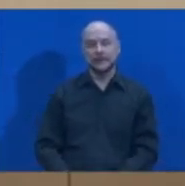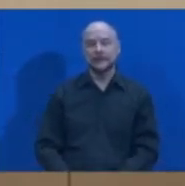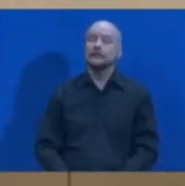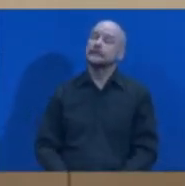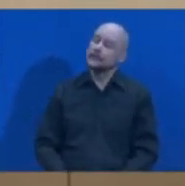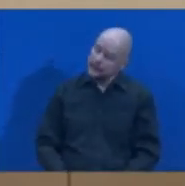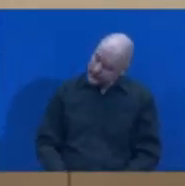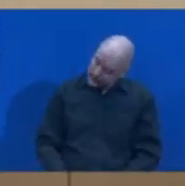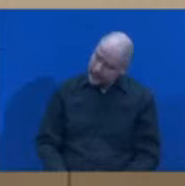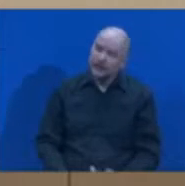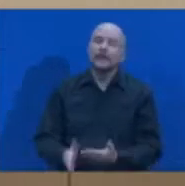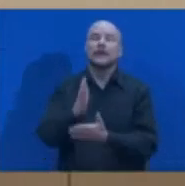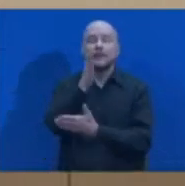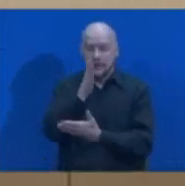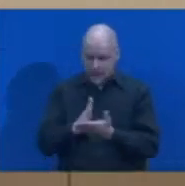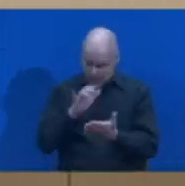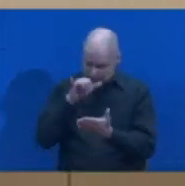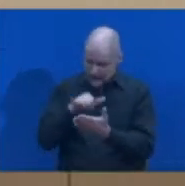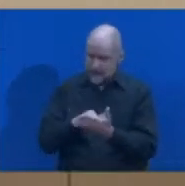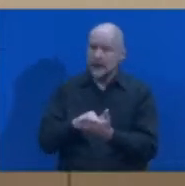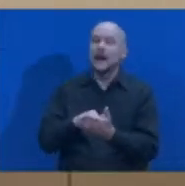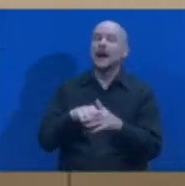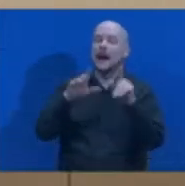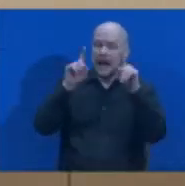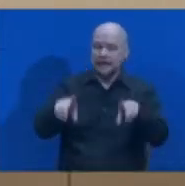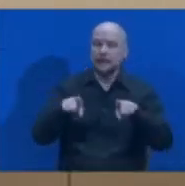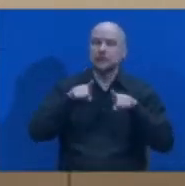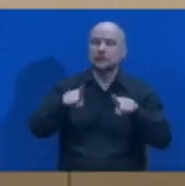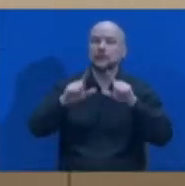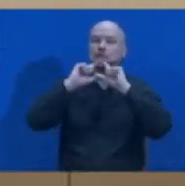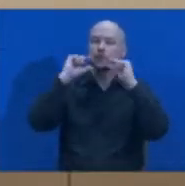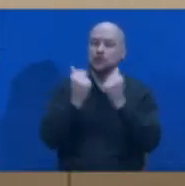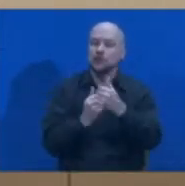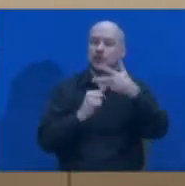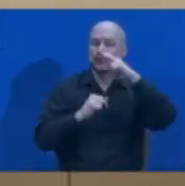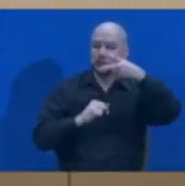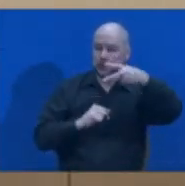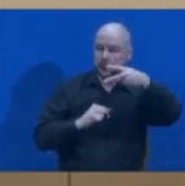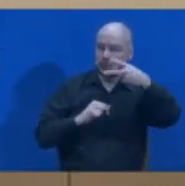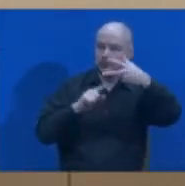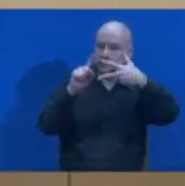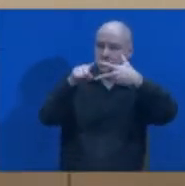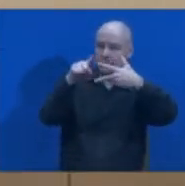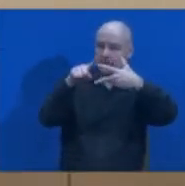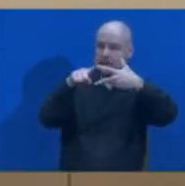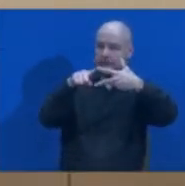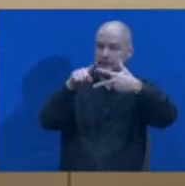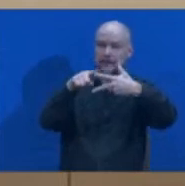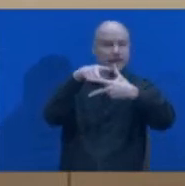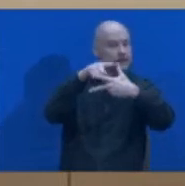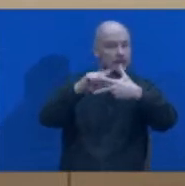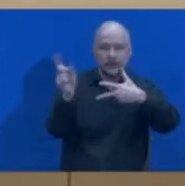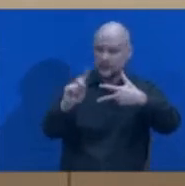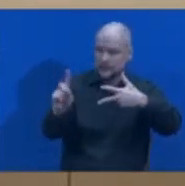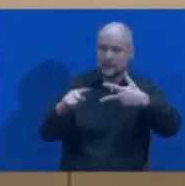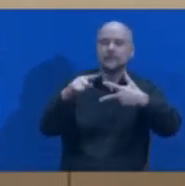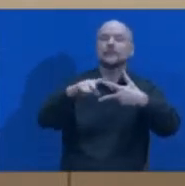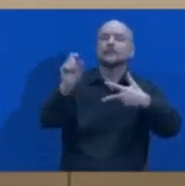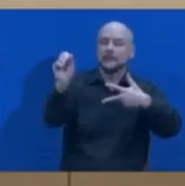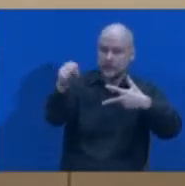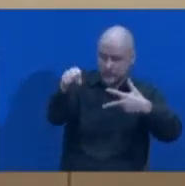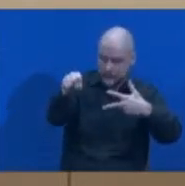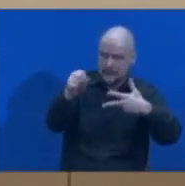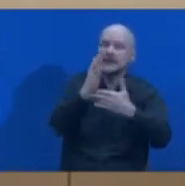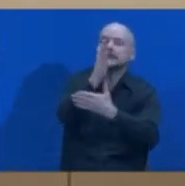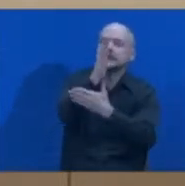Part of that will start happening in Tier 2, in Group 2. We will see some additional testing of asymptomatic